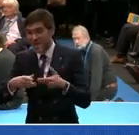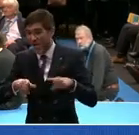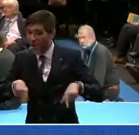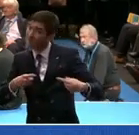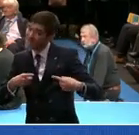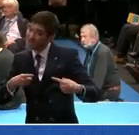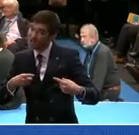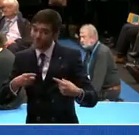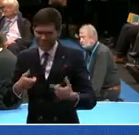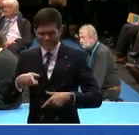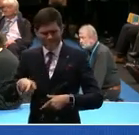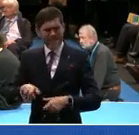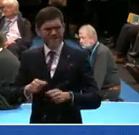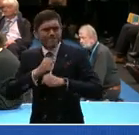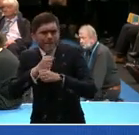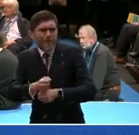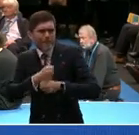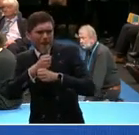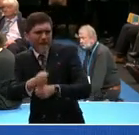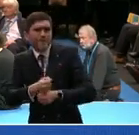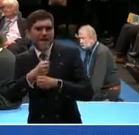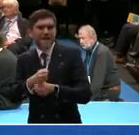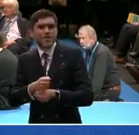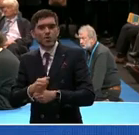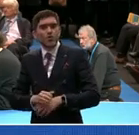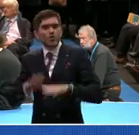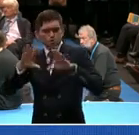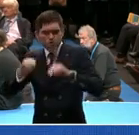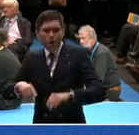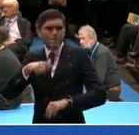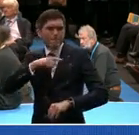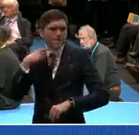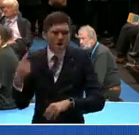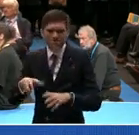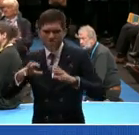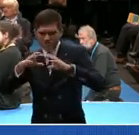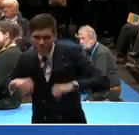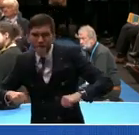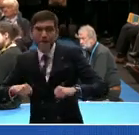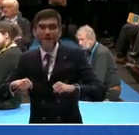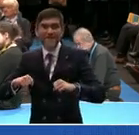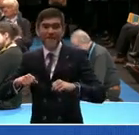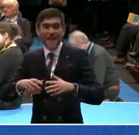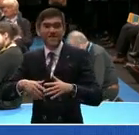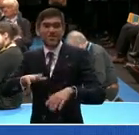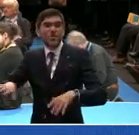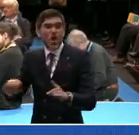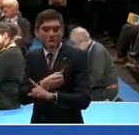shamefully campaign to halt the removal of murderers, rapists, and child